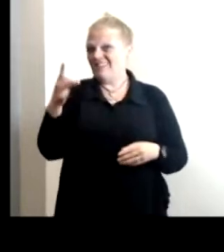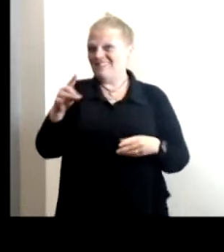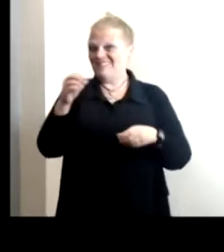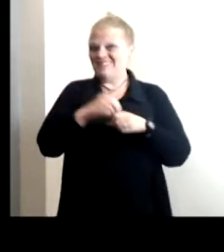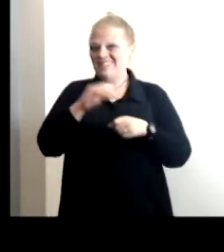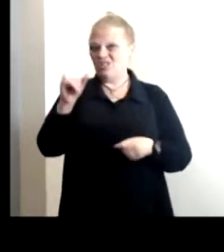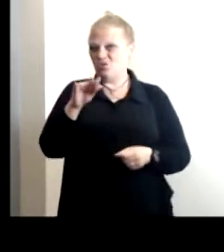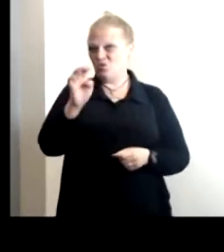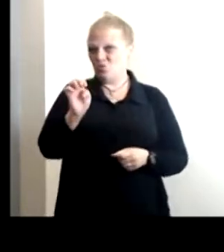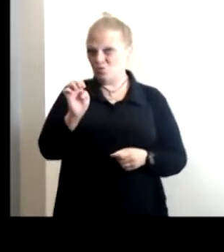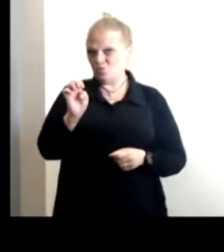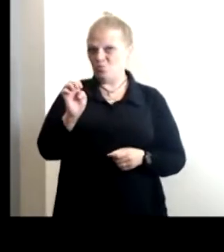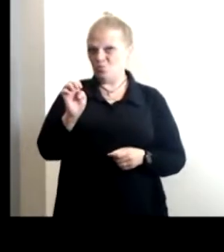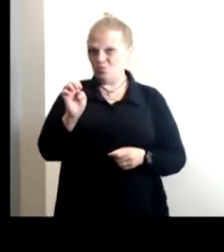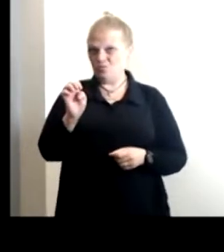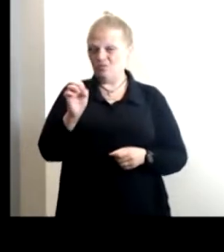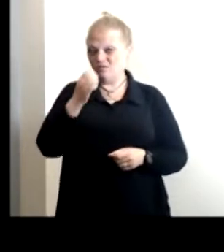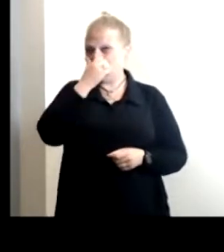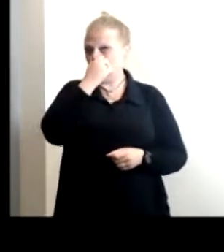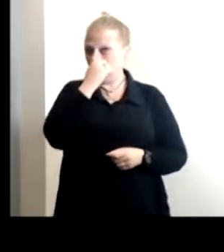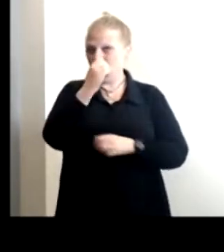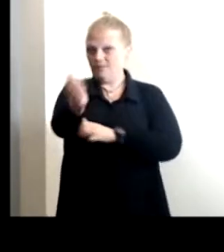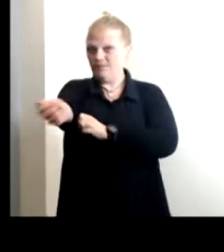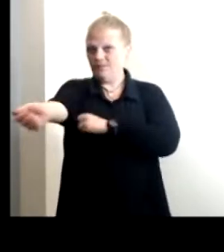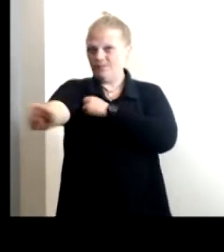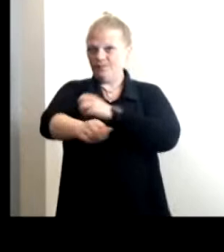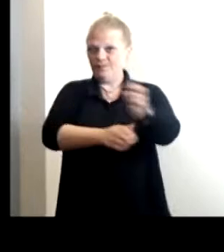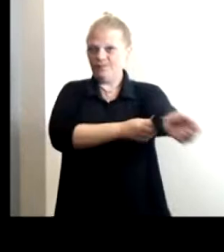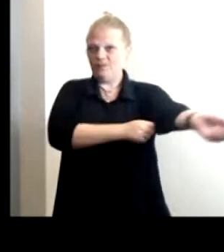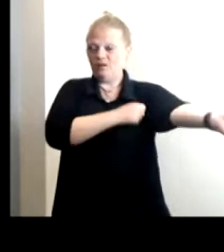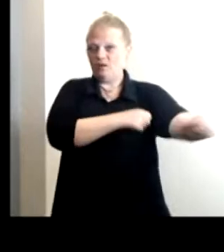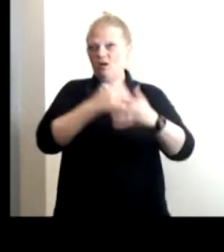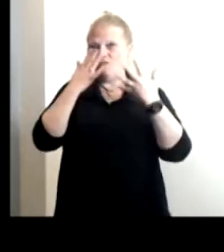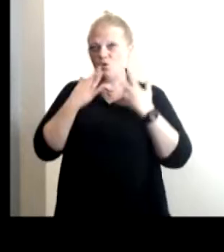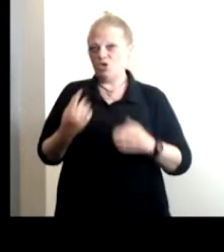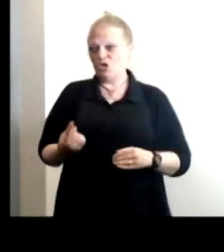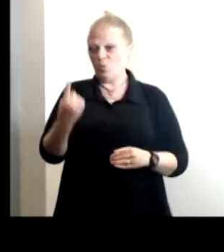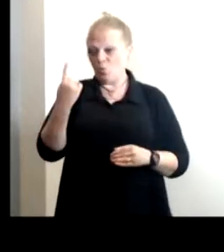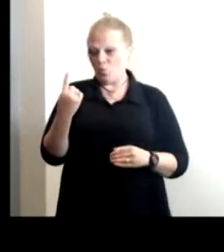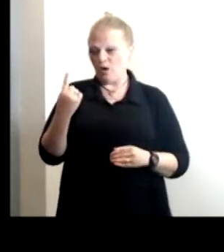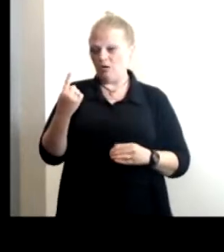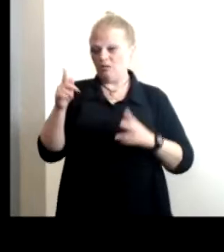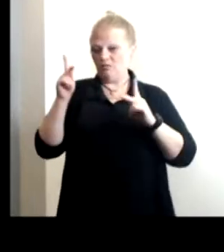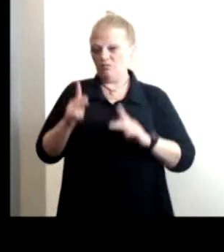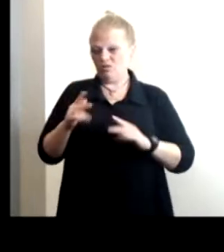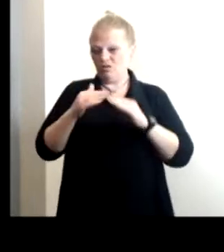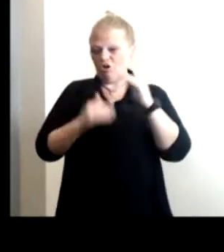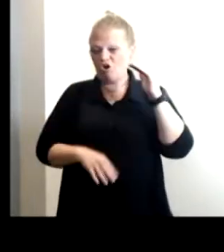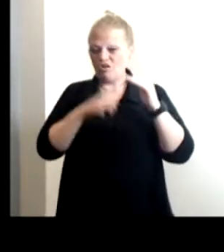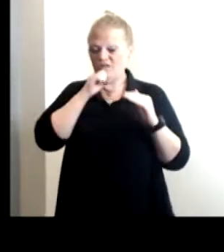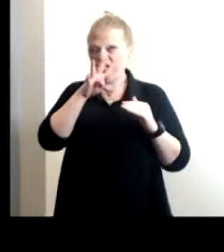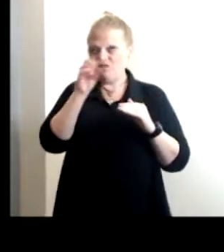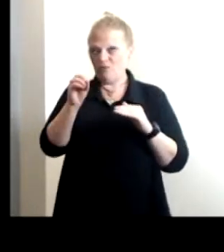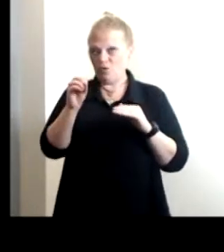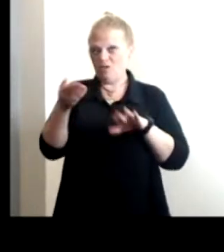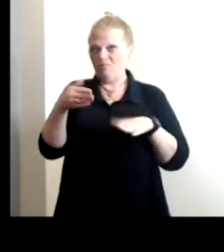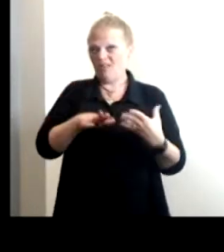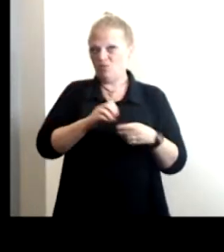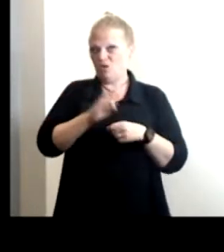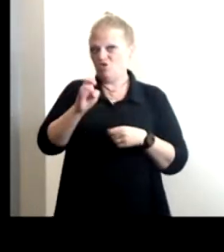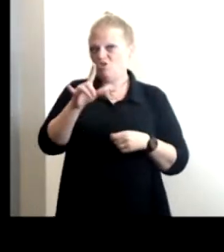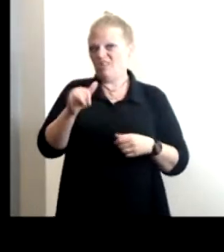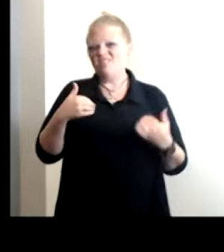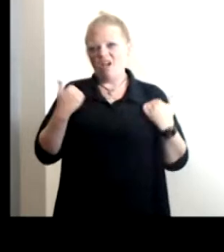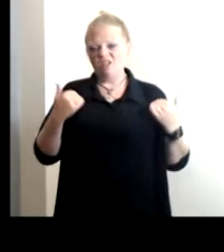June. There are unfortunately 1 individual died under the age of 40 in the month of July, so a fairly